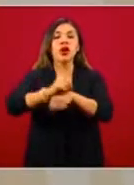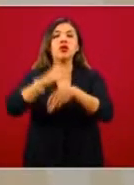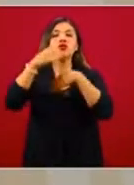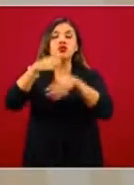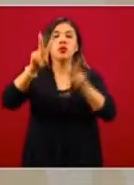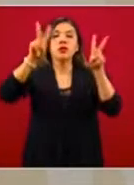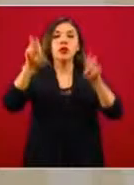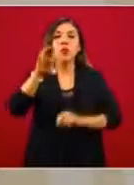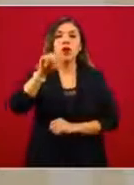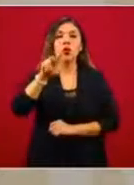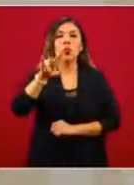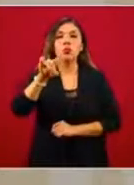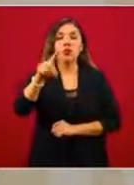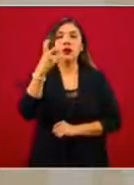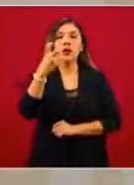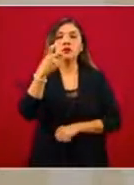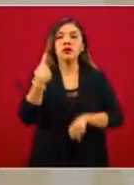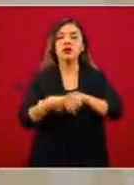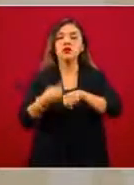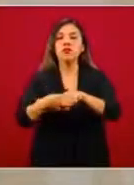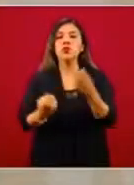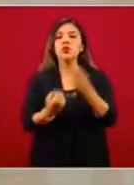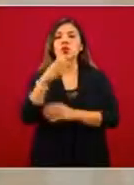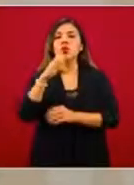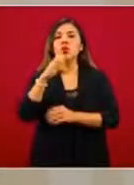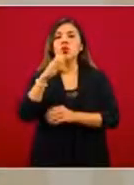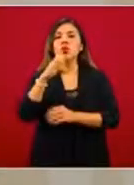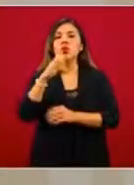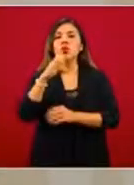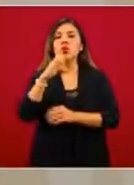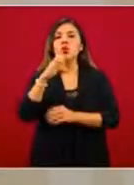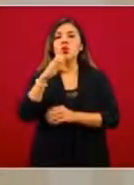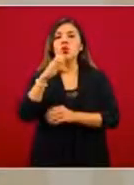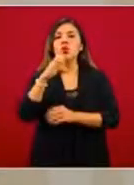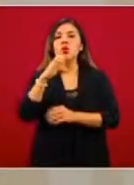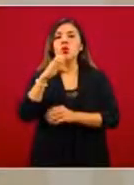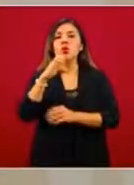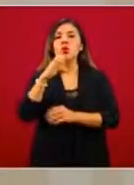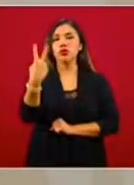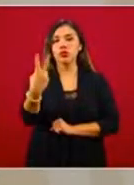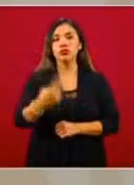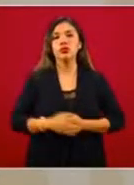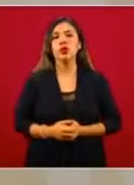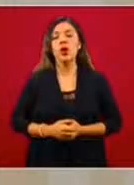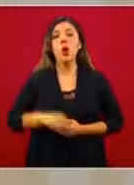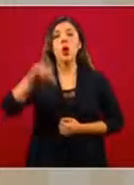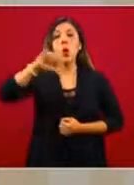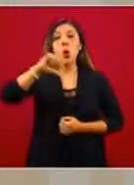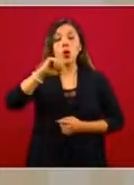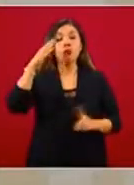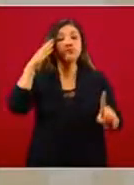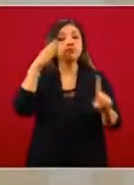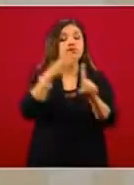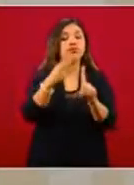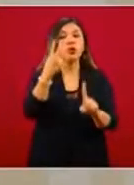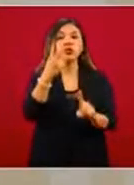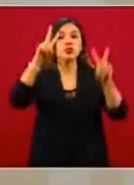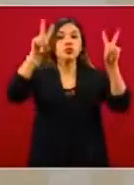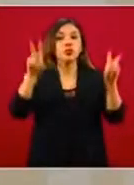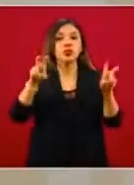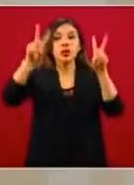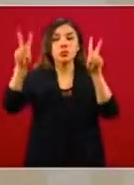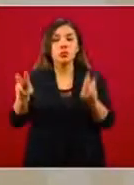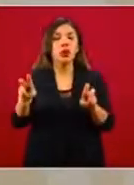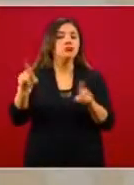press conference on COVID, the pandemic caused by novel coronavirus SARS-CoV-2. Today, we're going to focus on